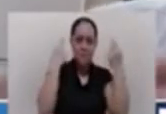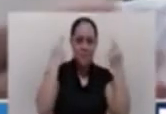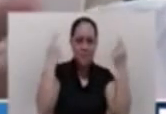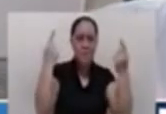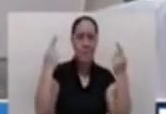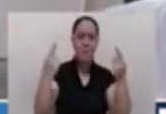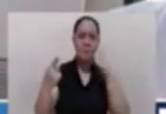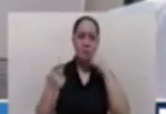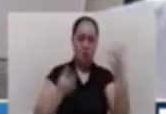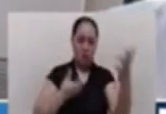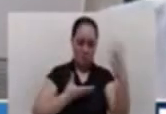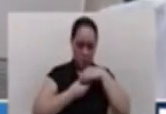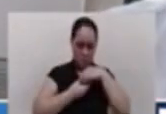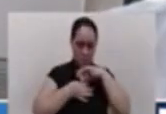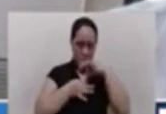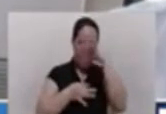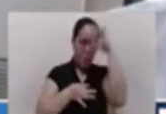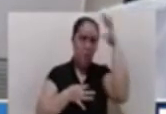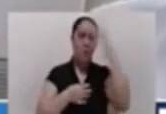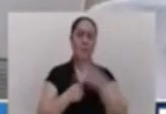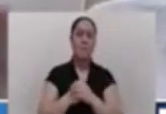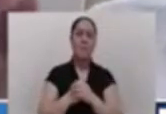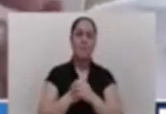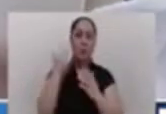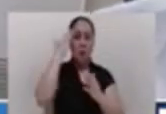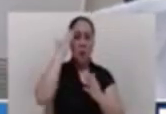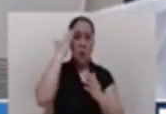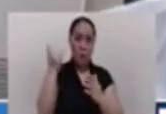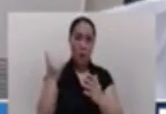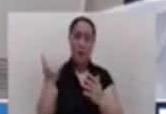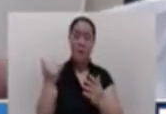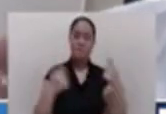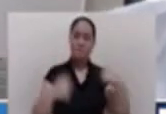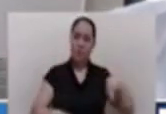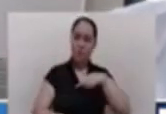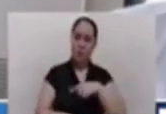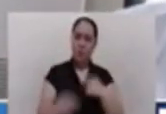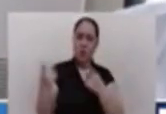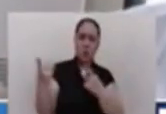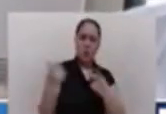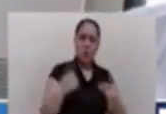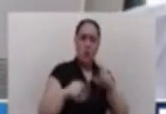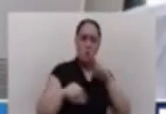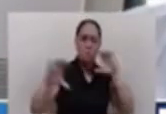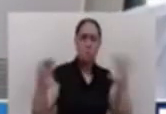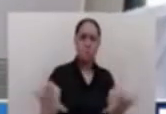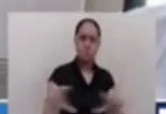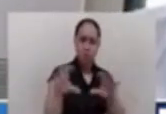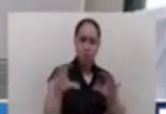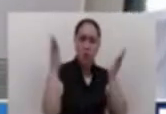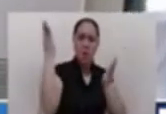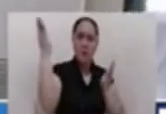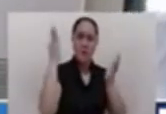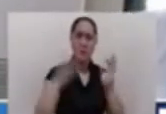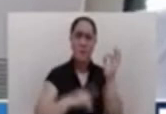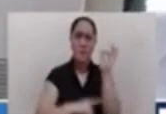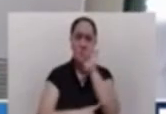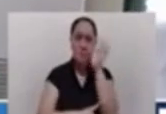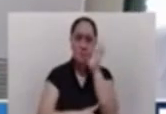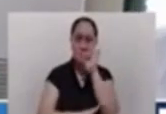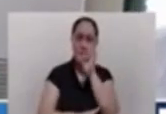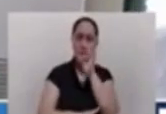not to a person. Our loyalty is to our office, to our countrymen, sa ating bansa. Thank you very much.